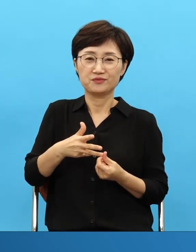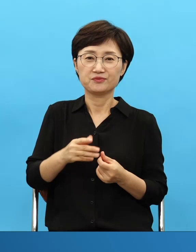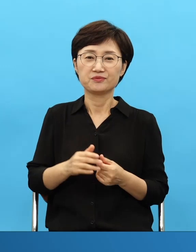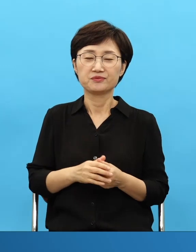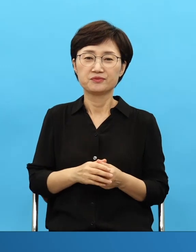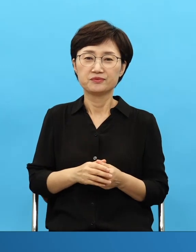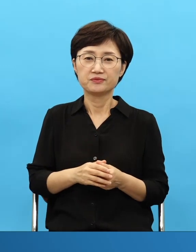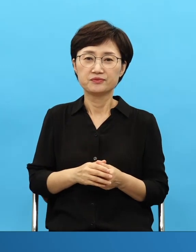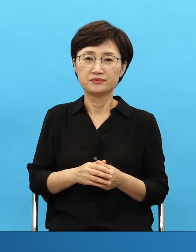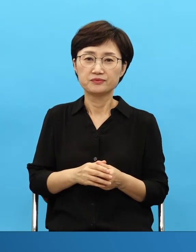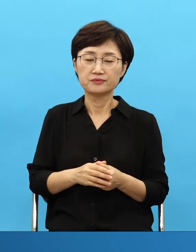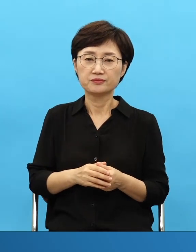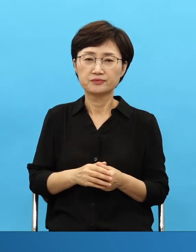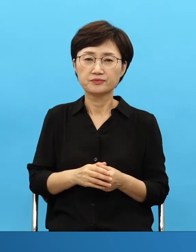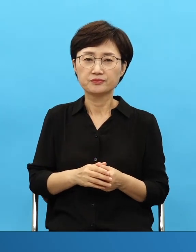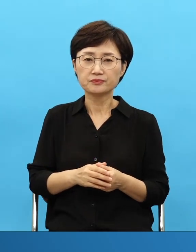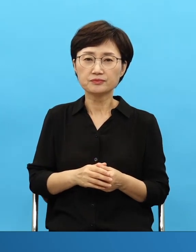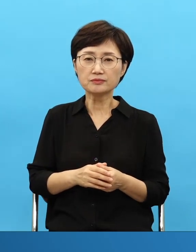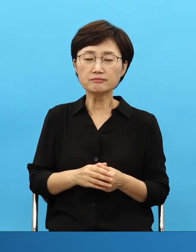then.